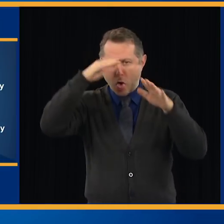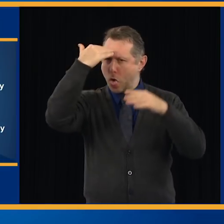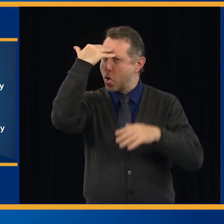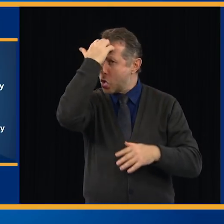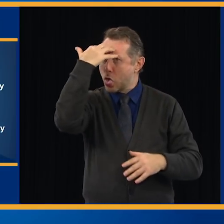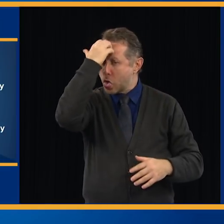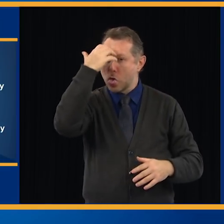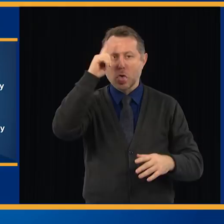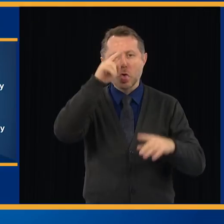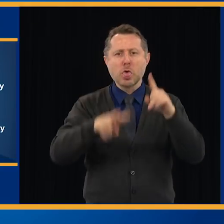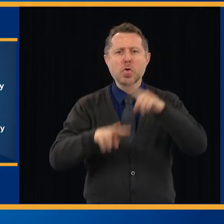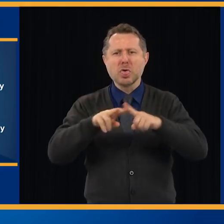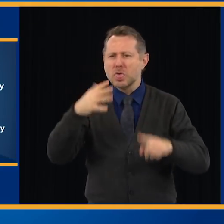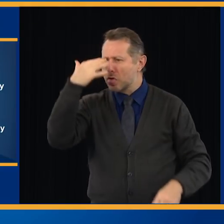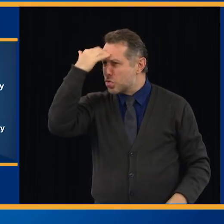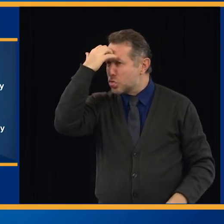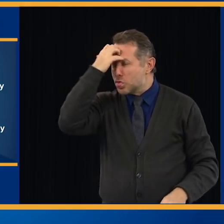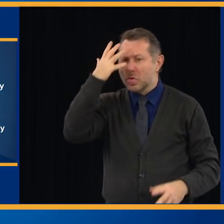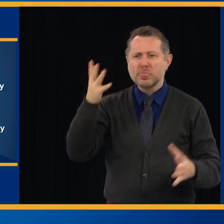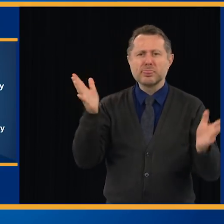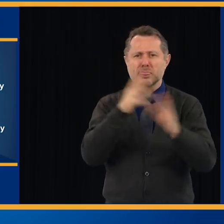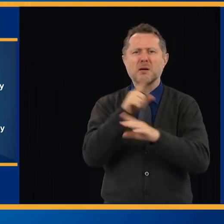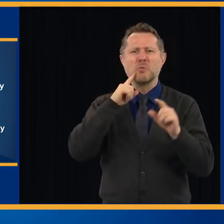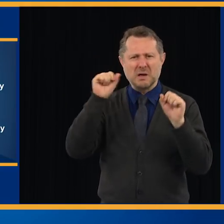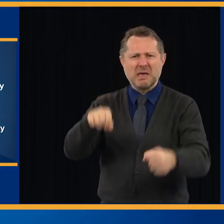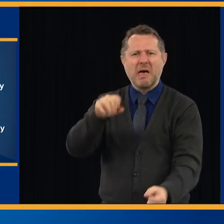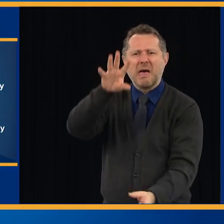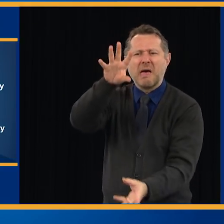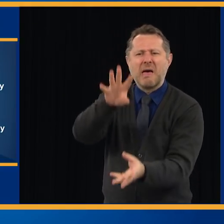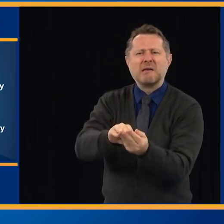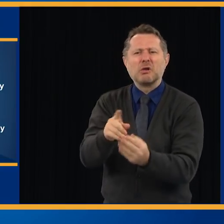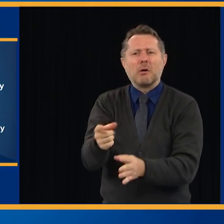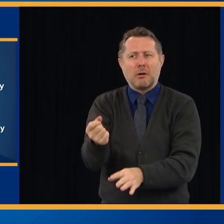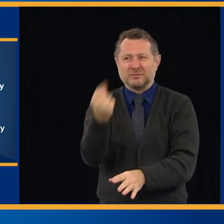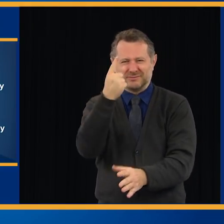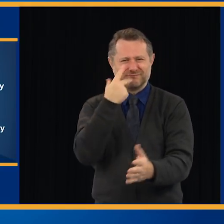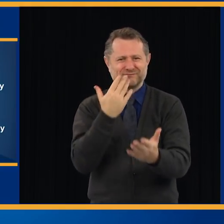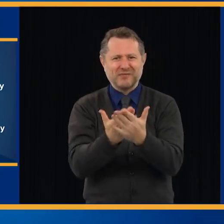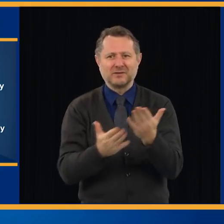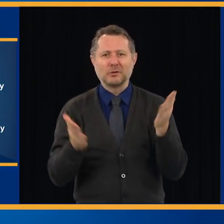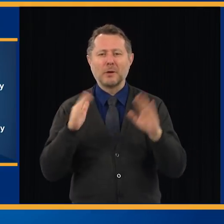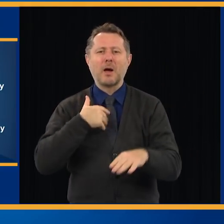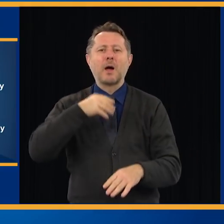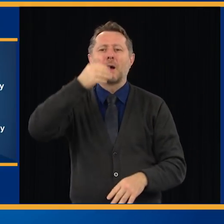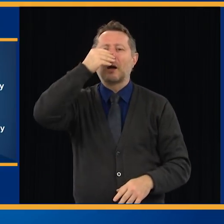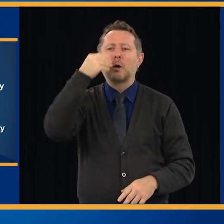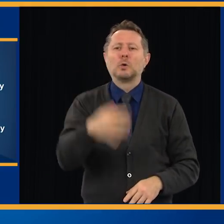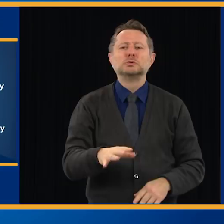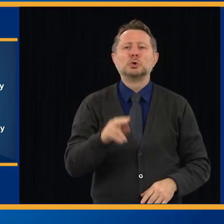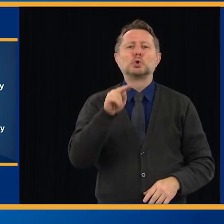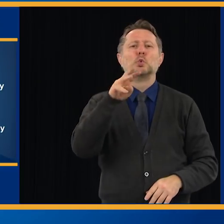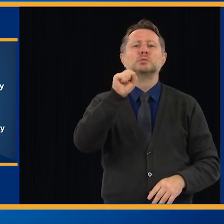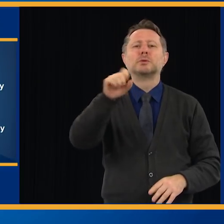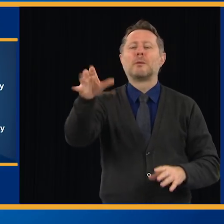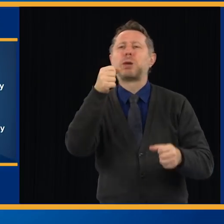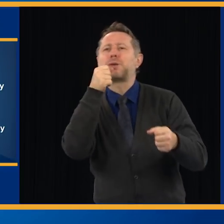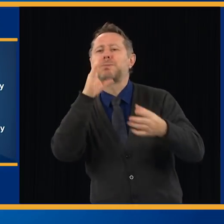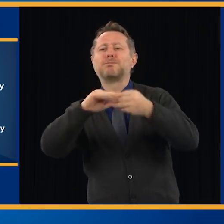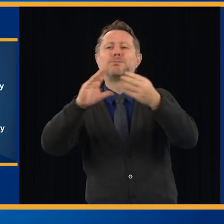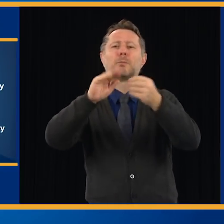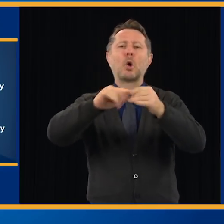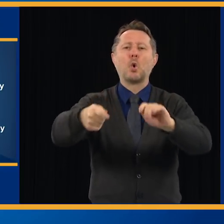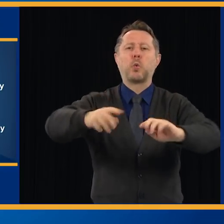know facts. And I don't care what the news media tries to do to distort these facts. They are